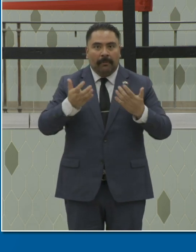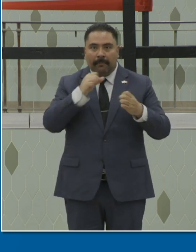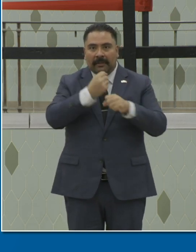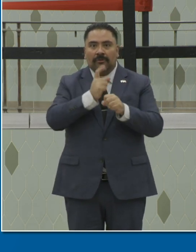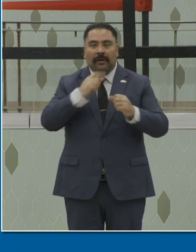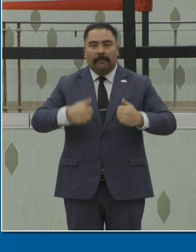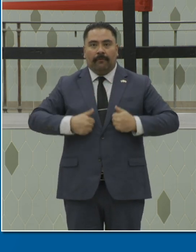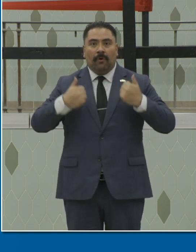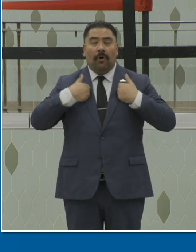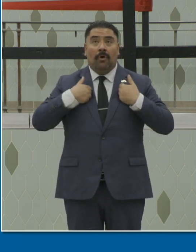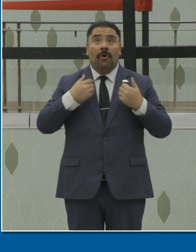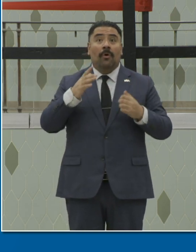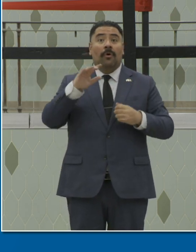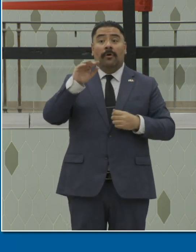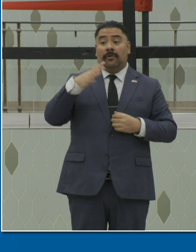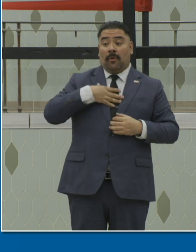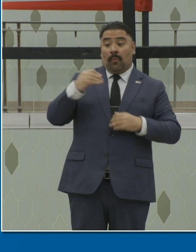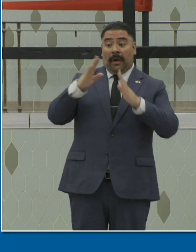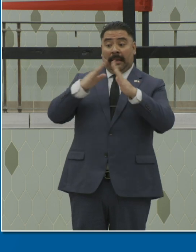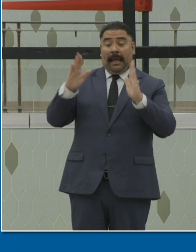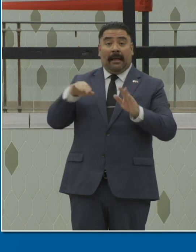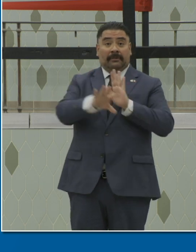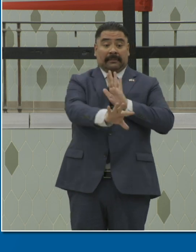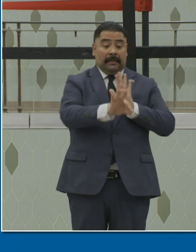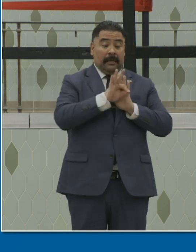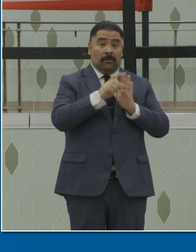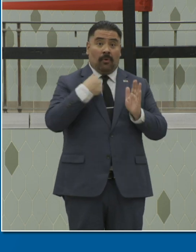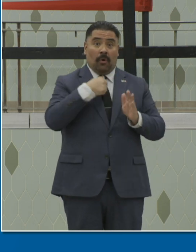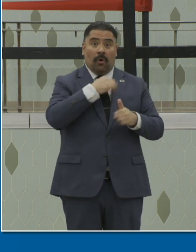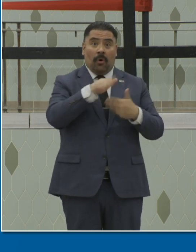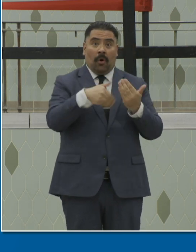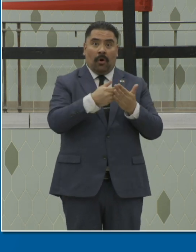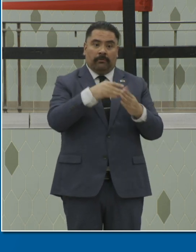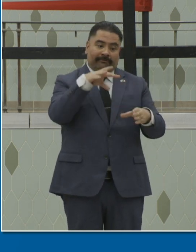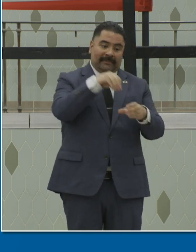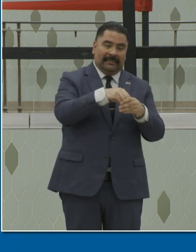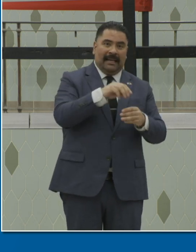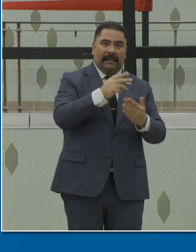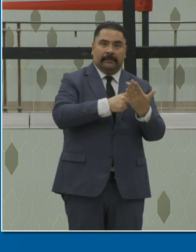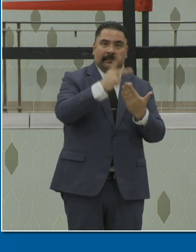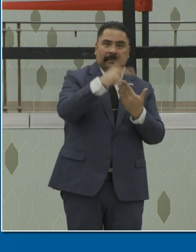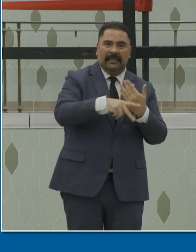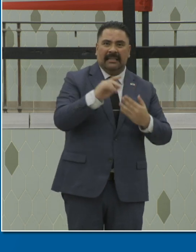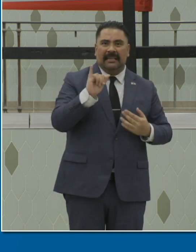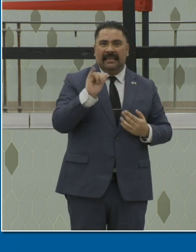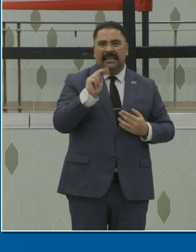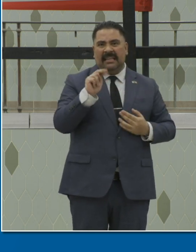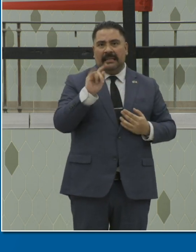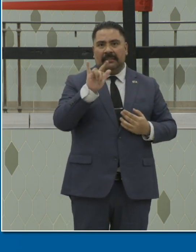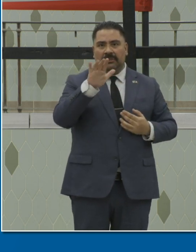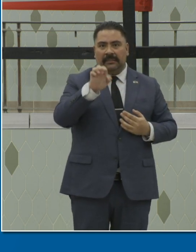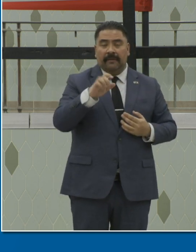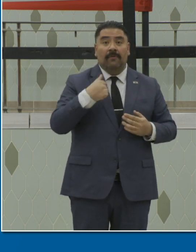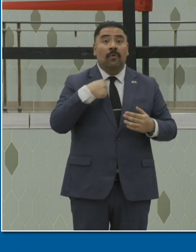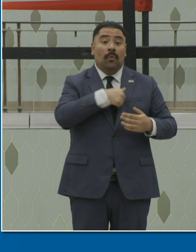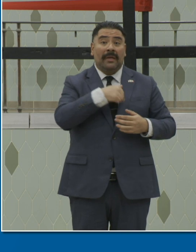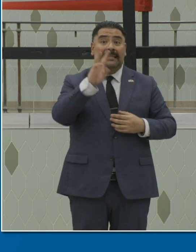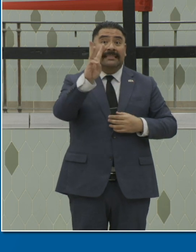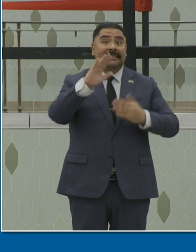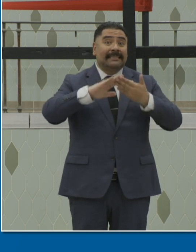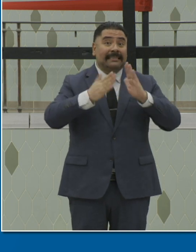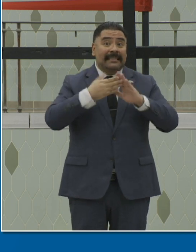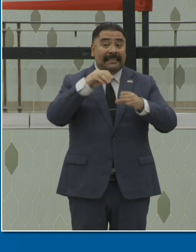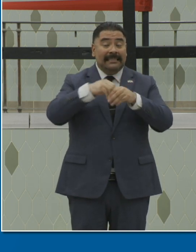our selection by the White House to participate in the All Inside Initiative. And we are just one of 6 cities in the entire country